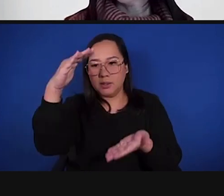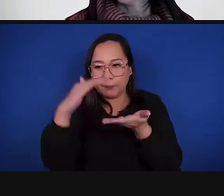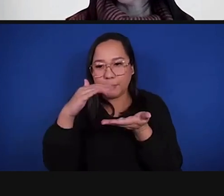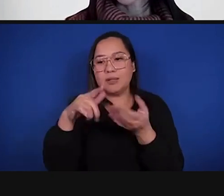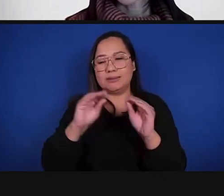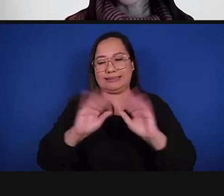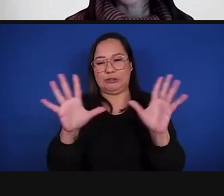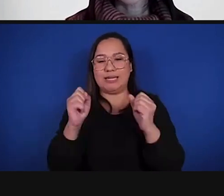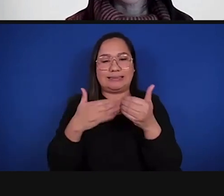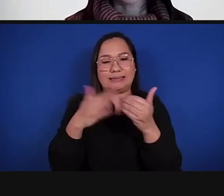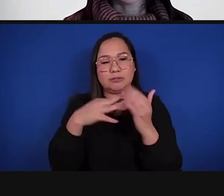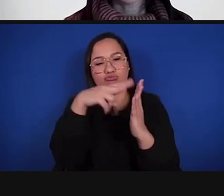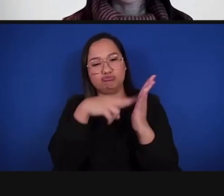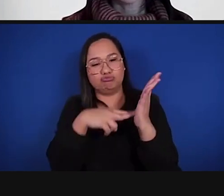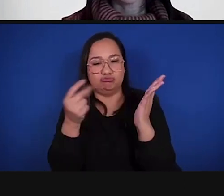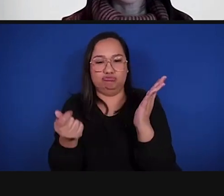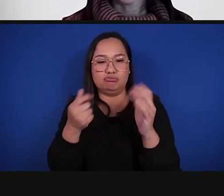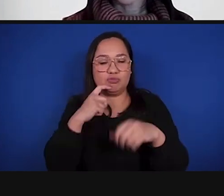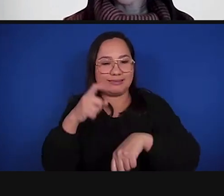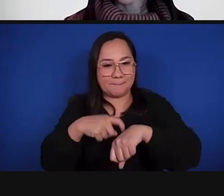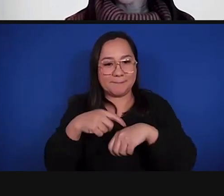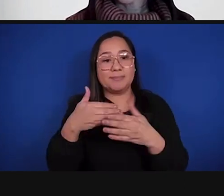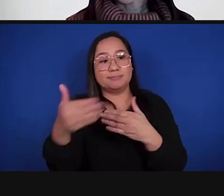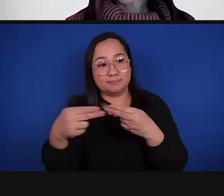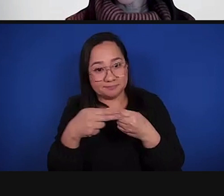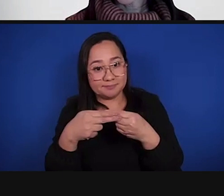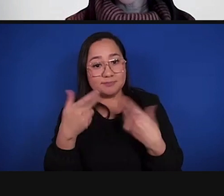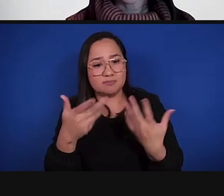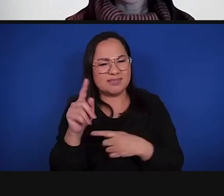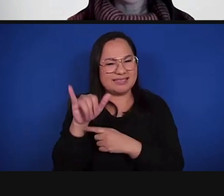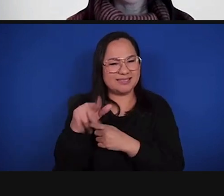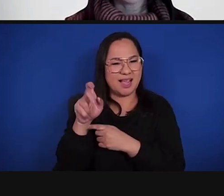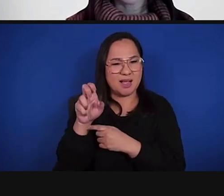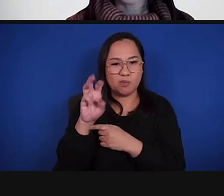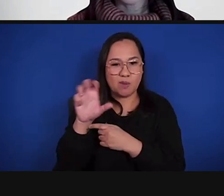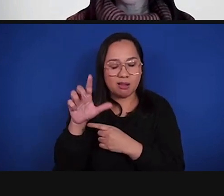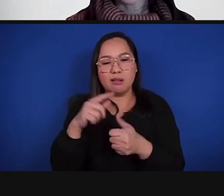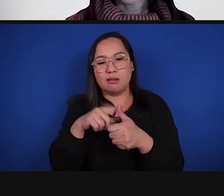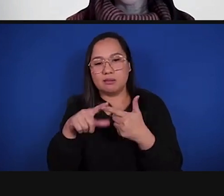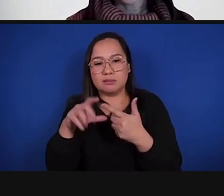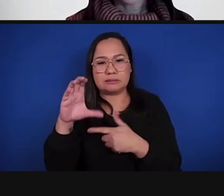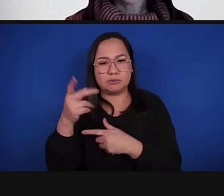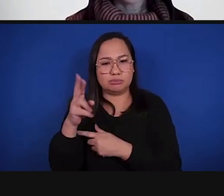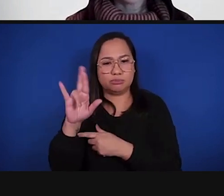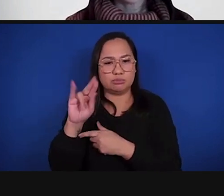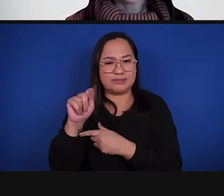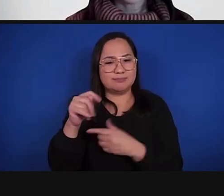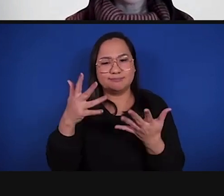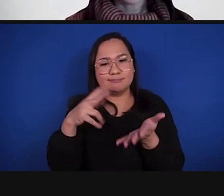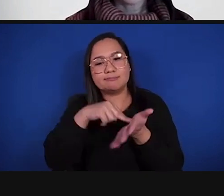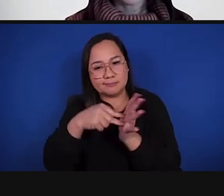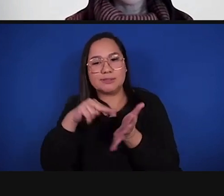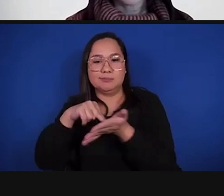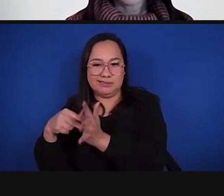Okay, so both TypeWell and cPrint are meaning for meaning transcription methods. They are real-time